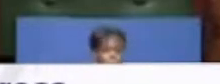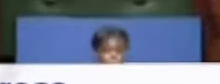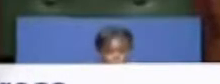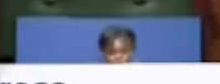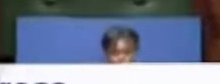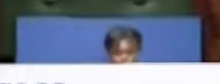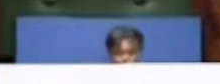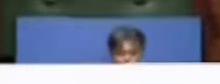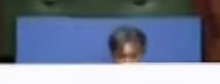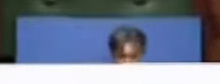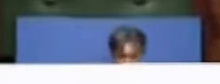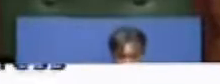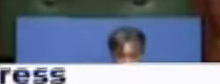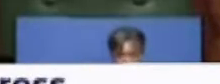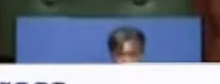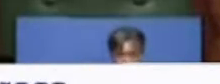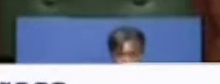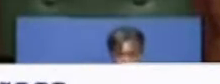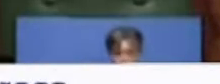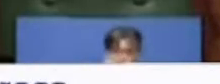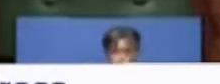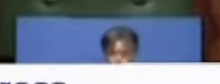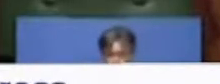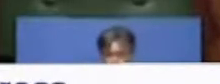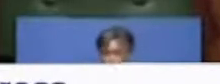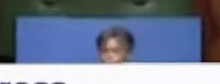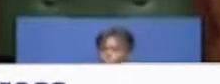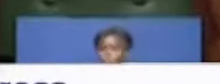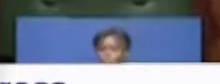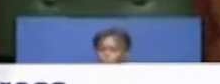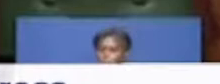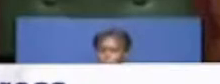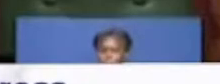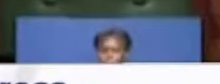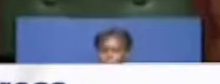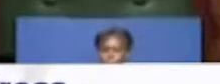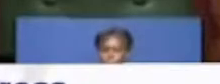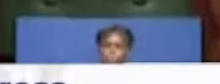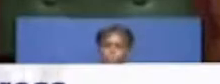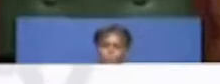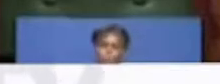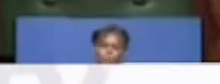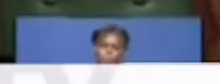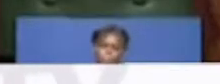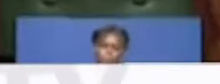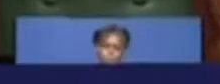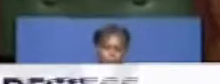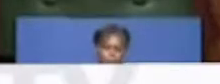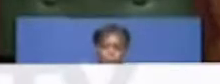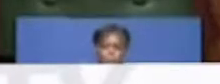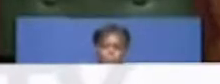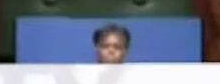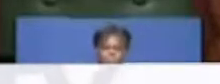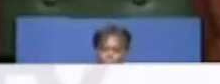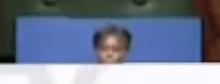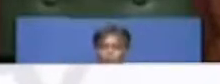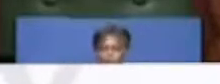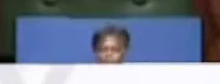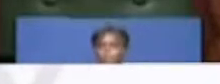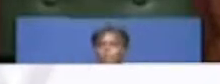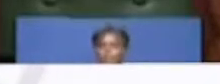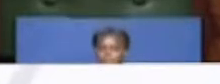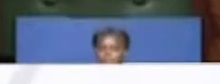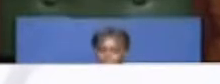2010 Constitution states that all sovereign power rests in the people of Kenya and can